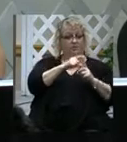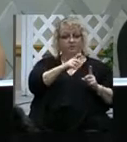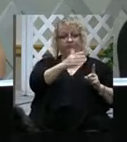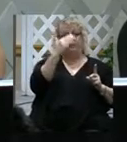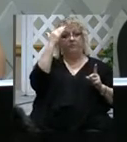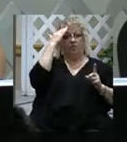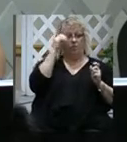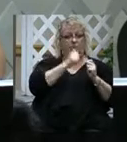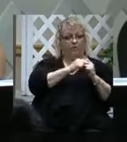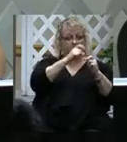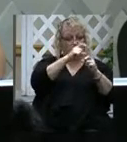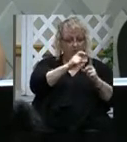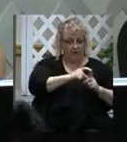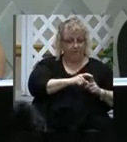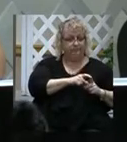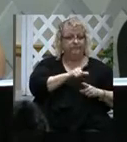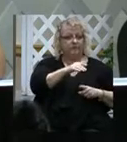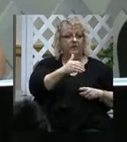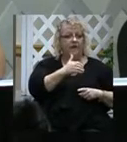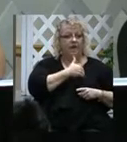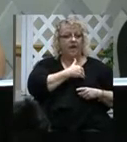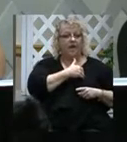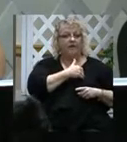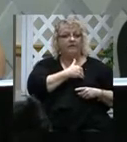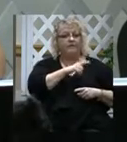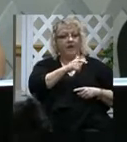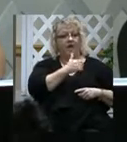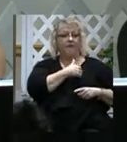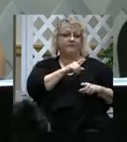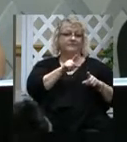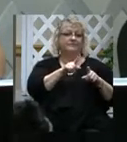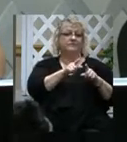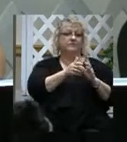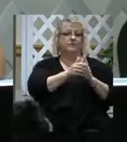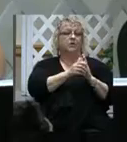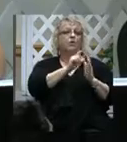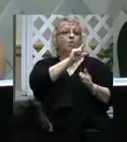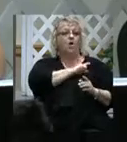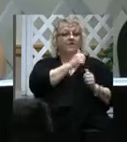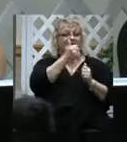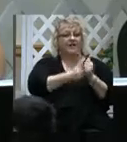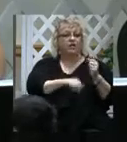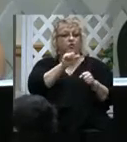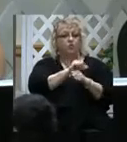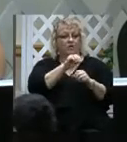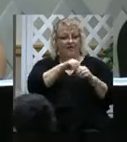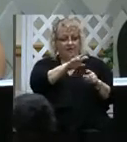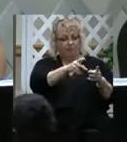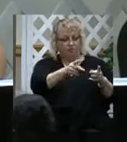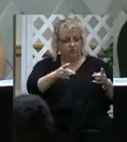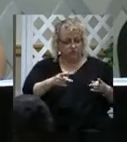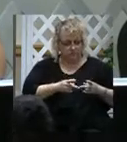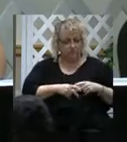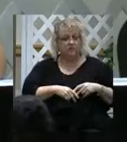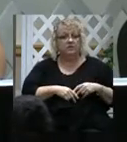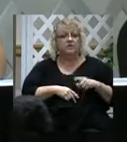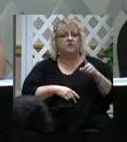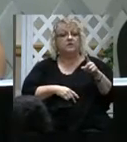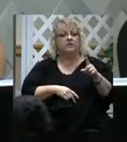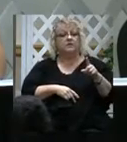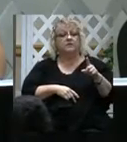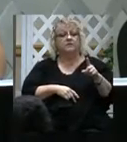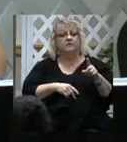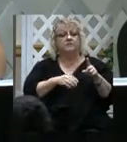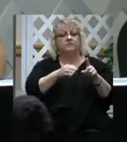used, and that they would have the qualities of the workers in each position. So that to understand that, first